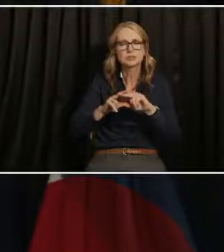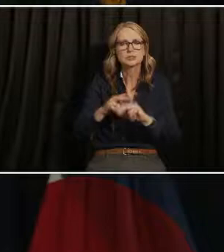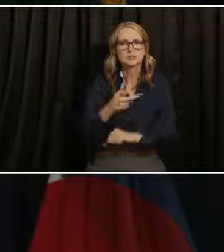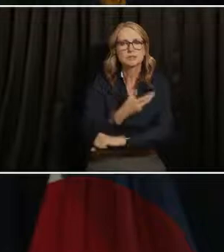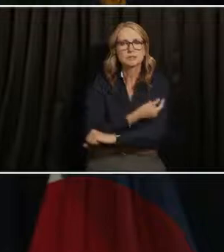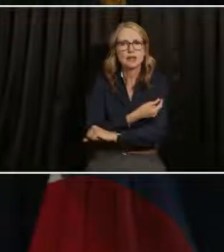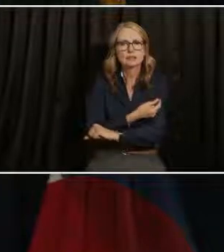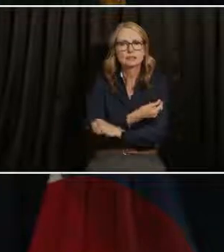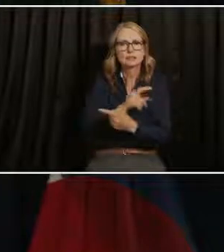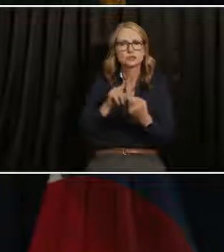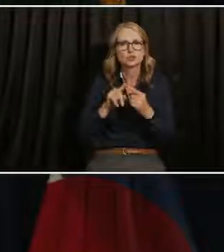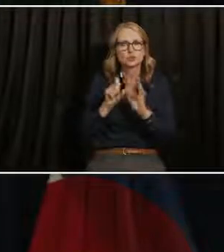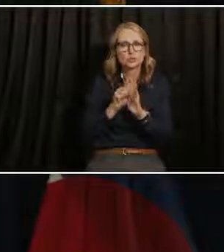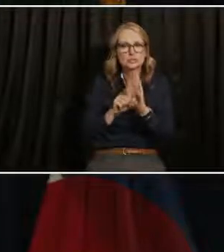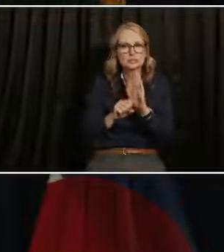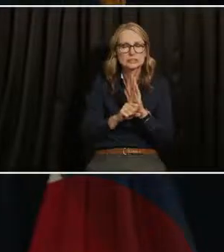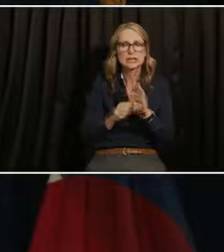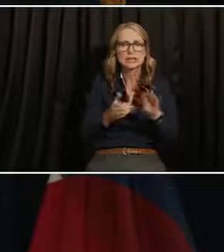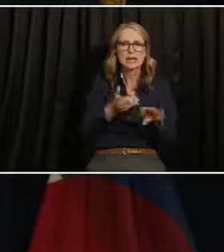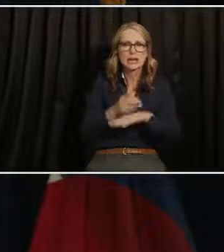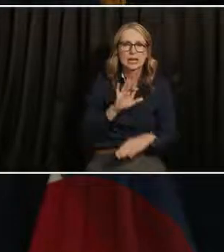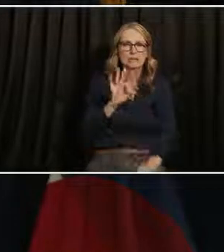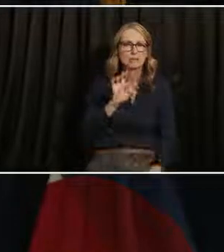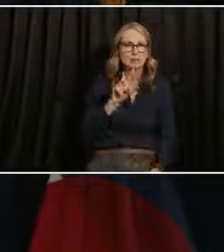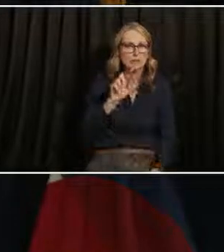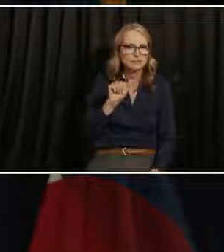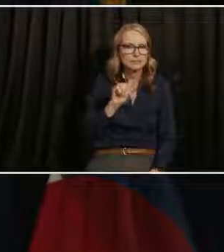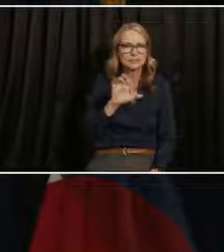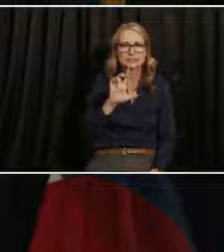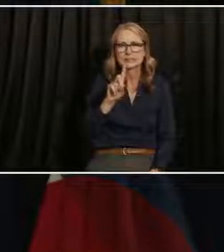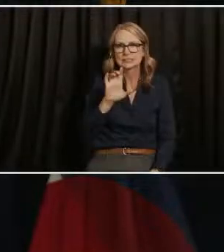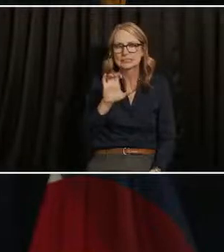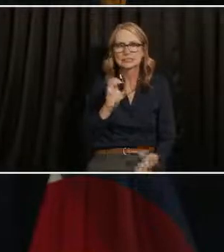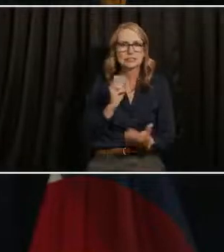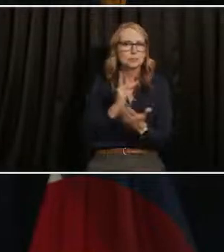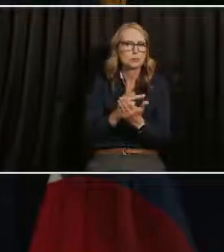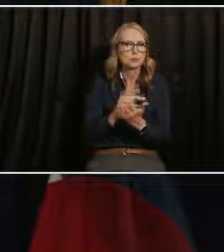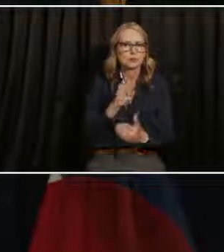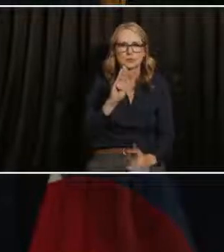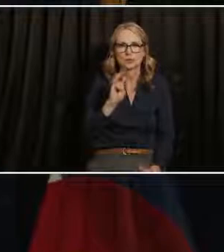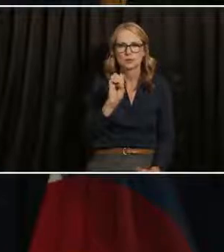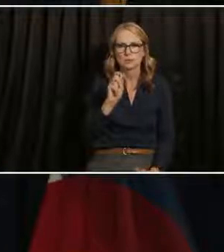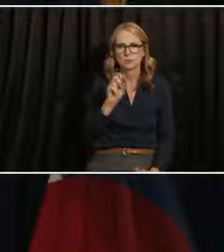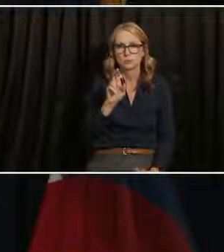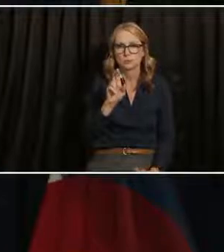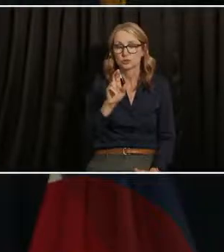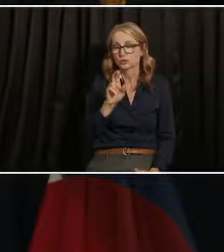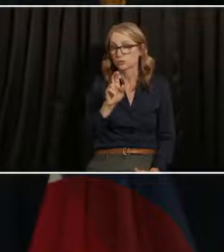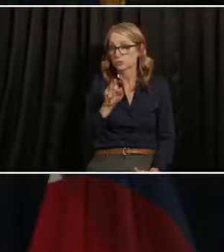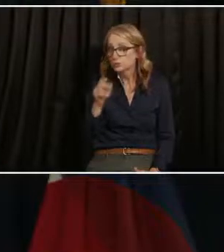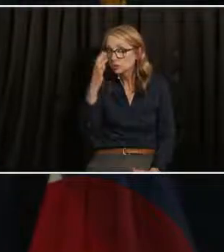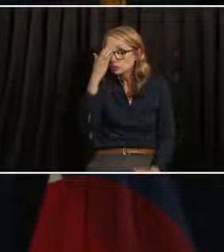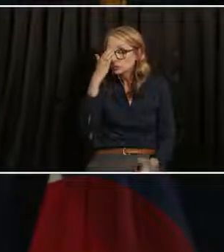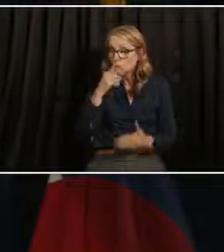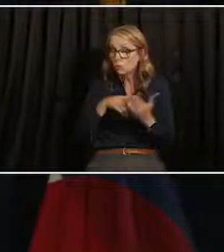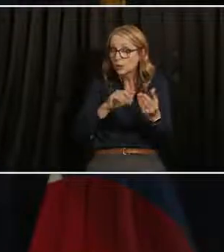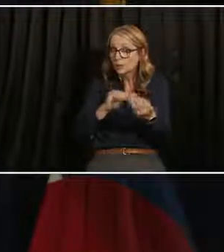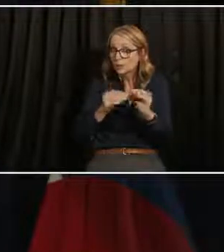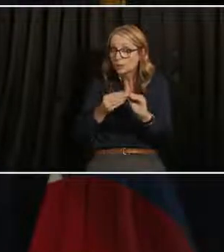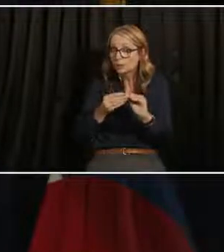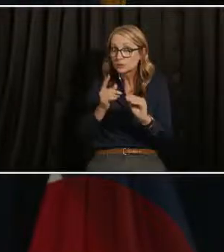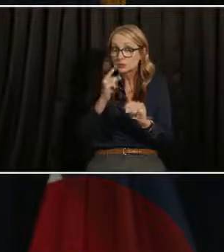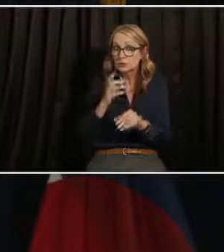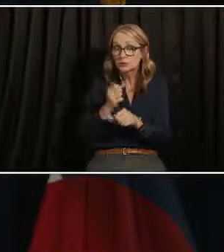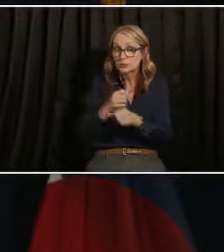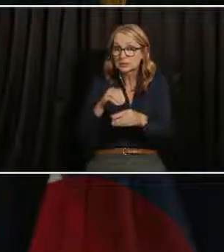booster plan has been approved by FDA and CDC? And if so, what would that look like for Colorado? And if they haven't, what does the state need for the federal government